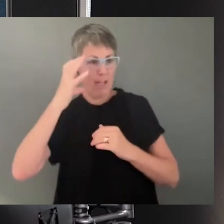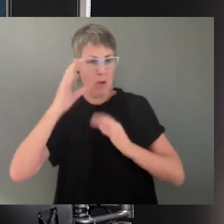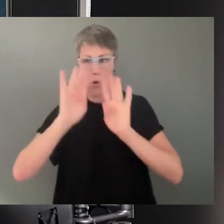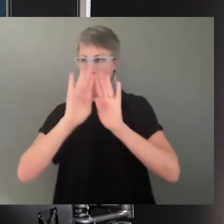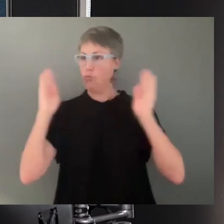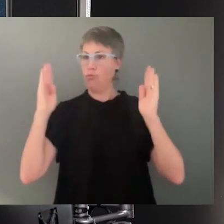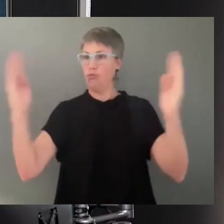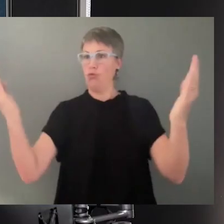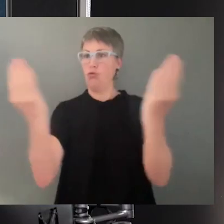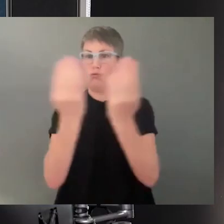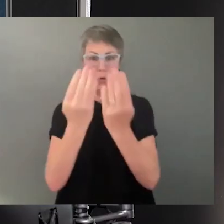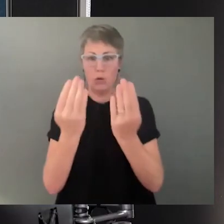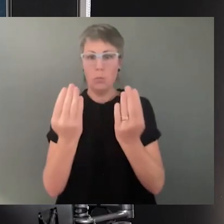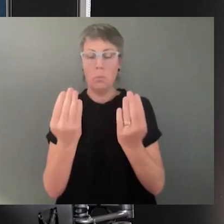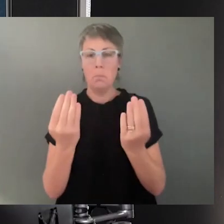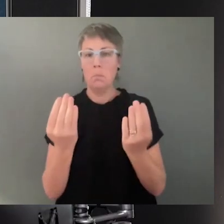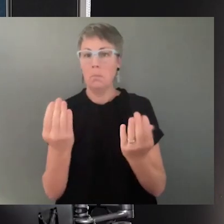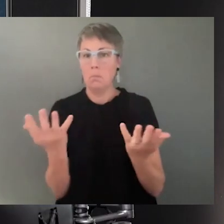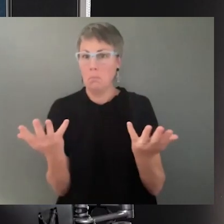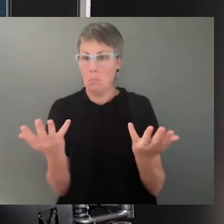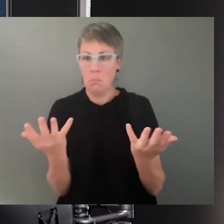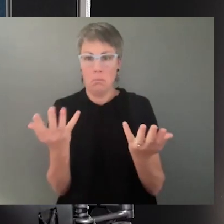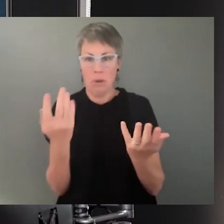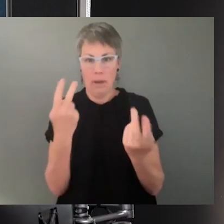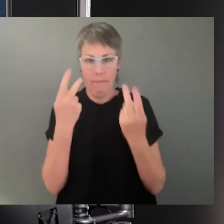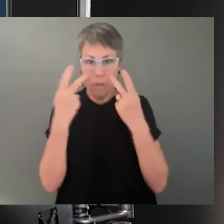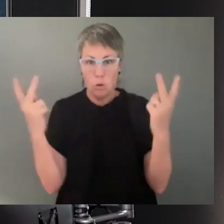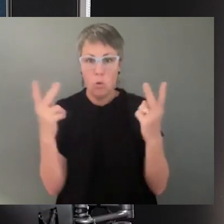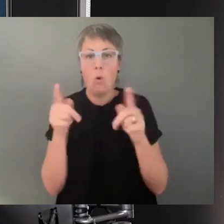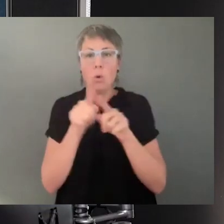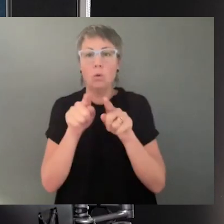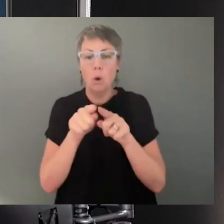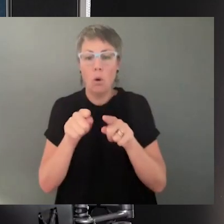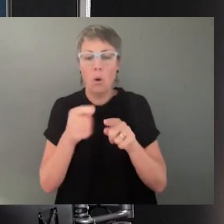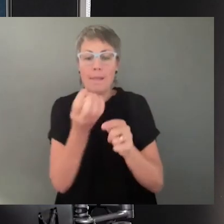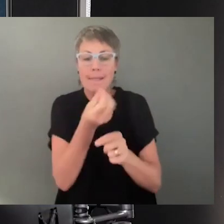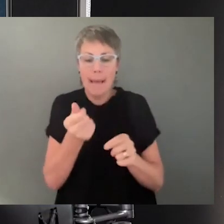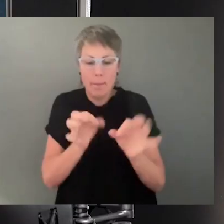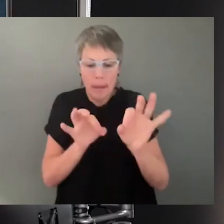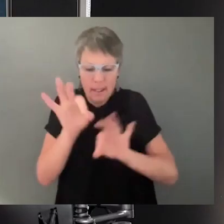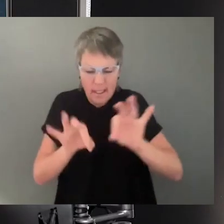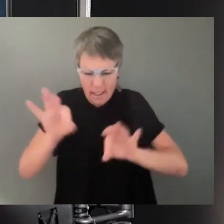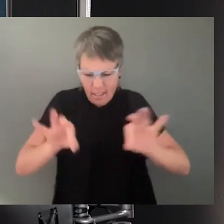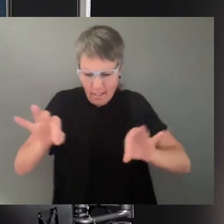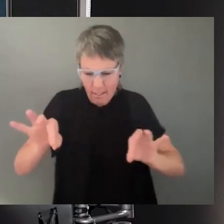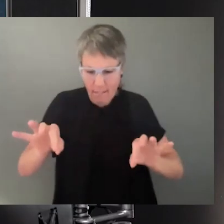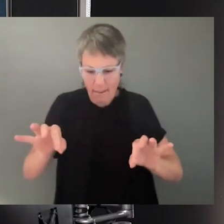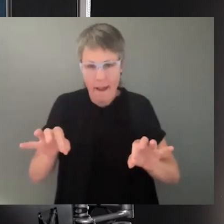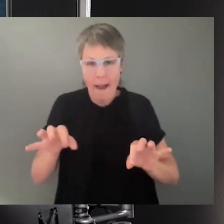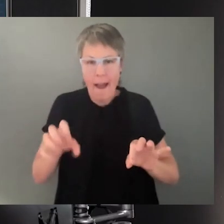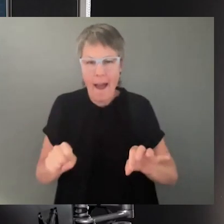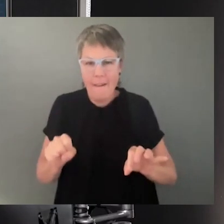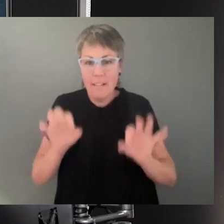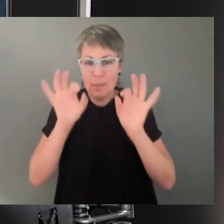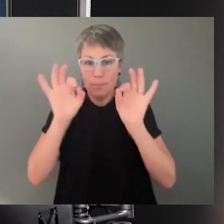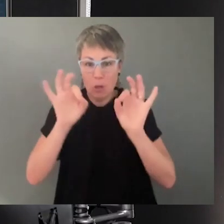the more modern ones now, are very visual. They are touch screen. You can't actually feel the buttons. So I'm very grateful that over the years